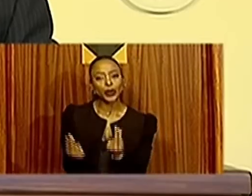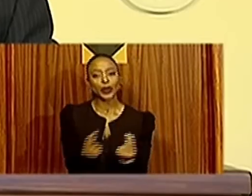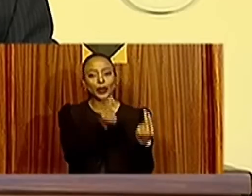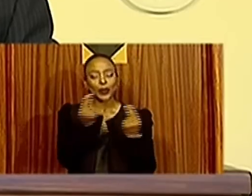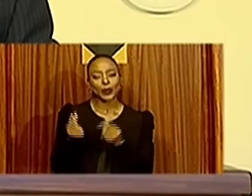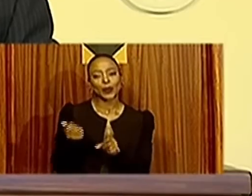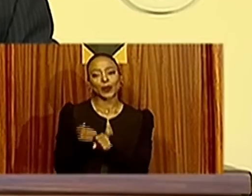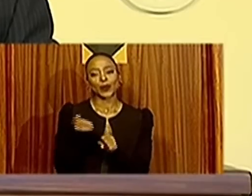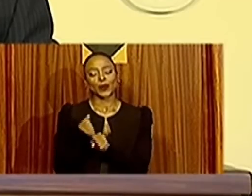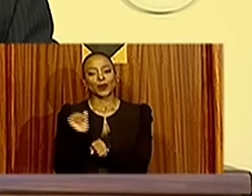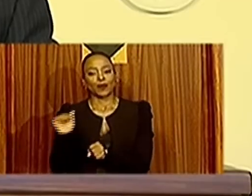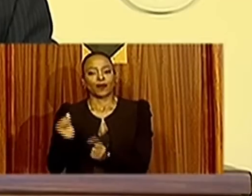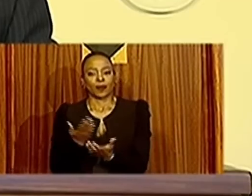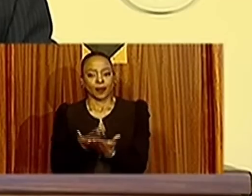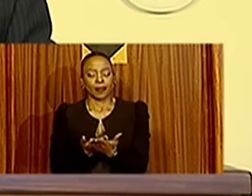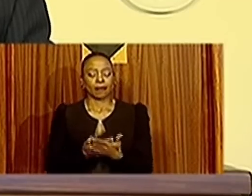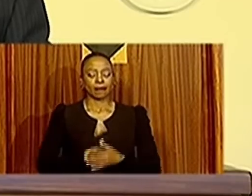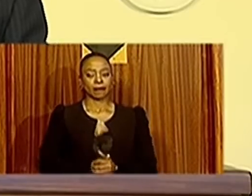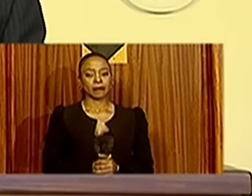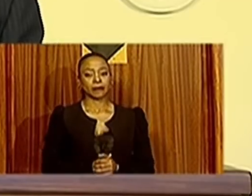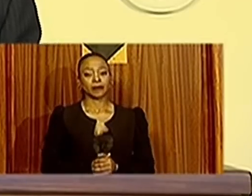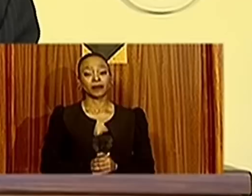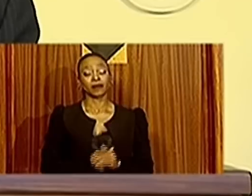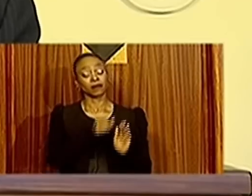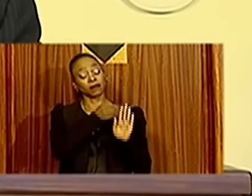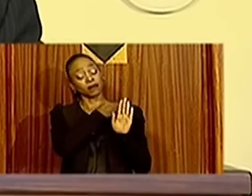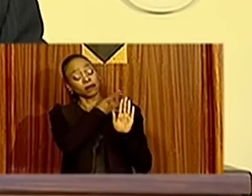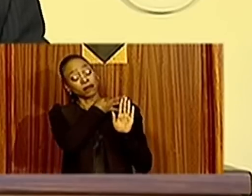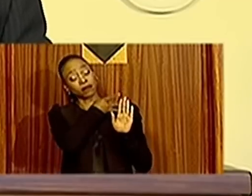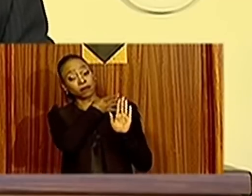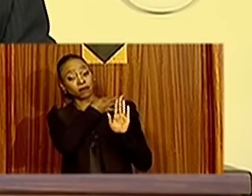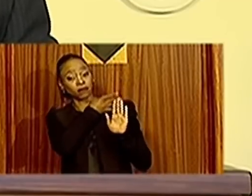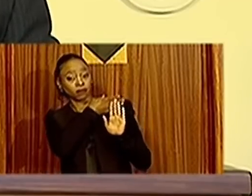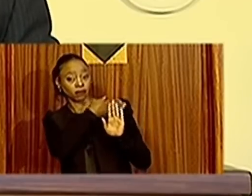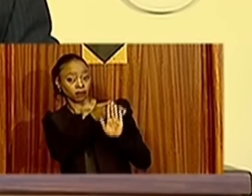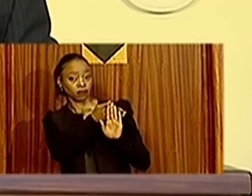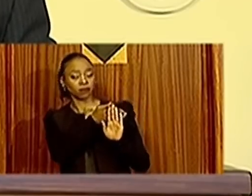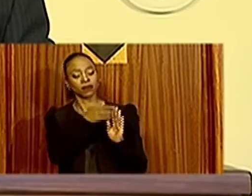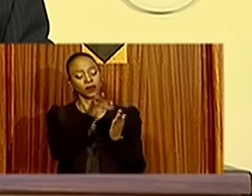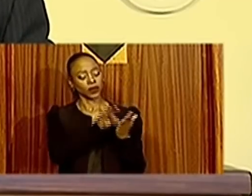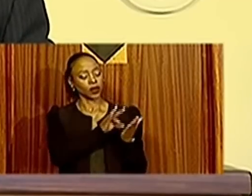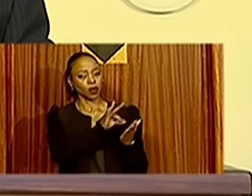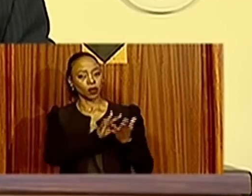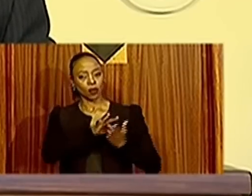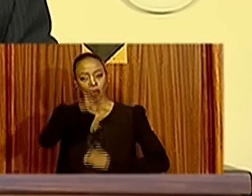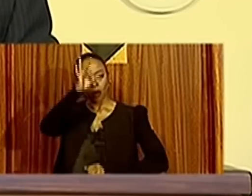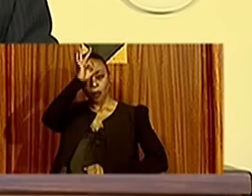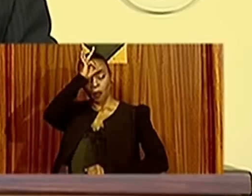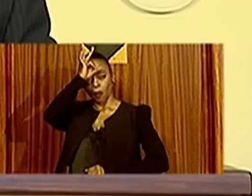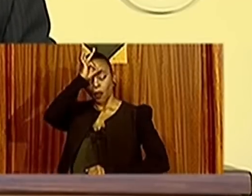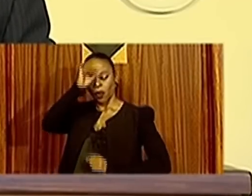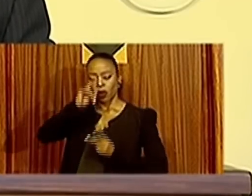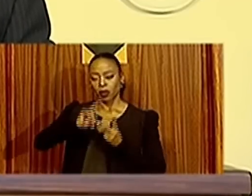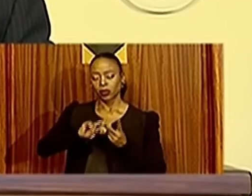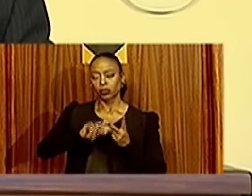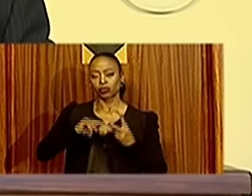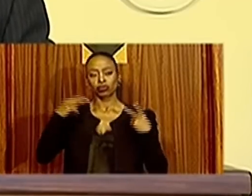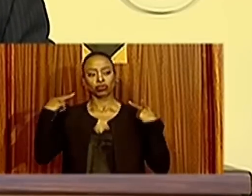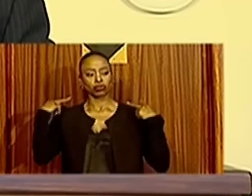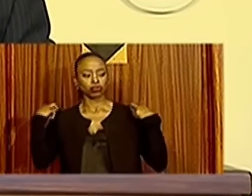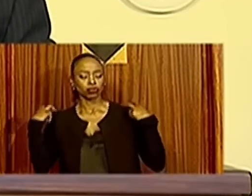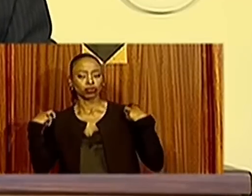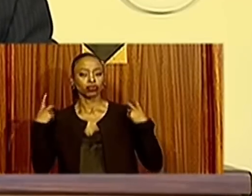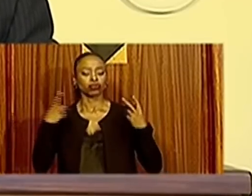or threats. As in previous elections, our law enforcement agencies and security